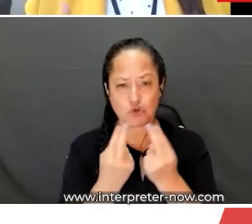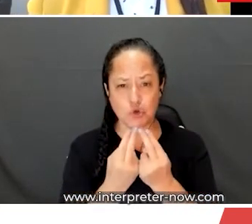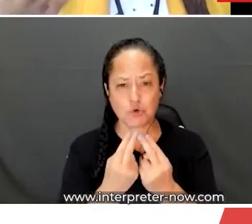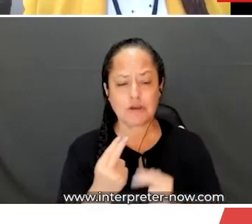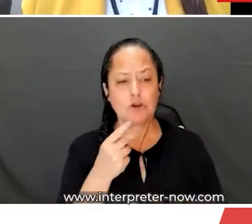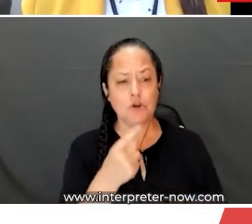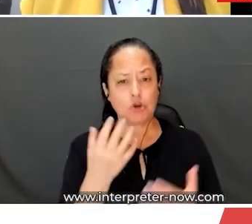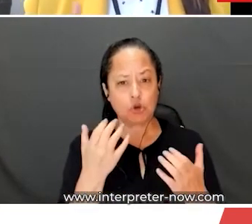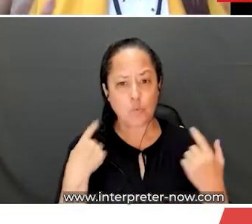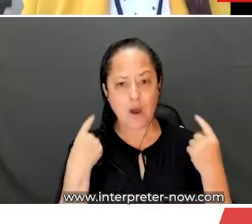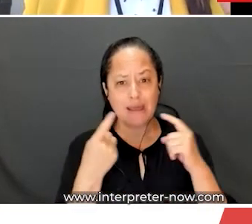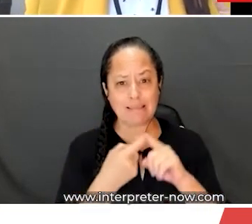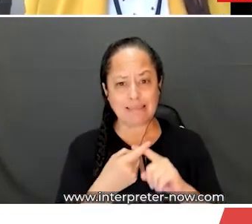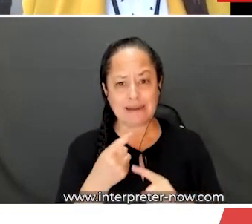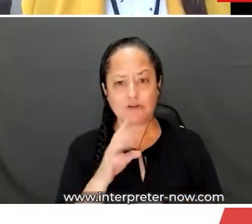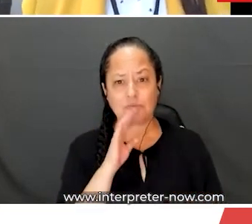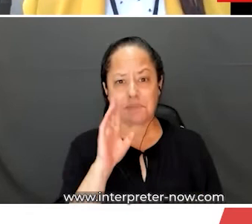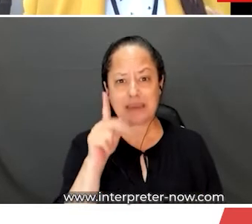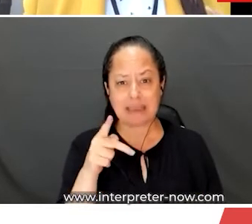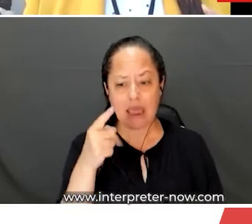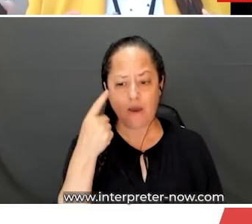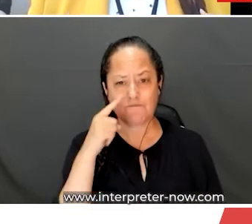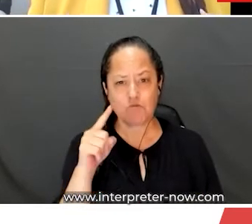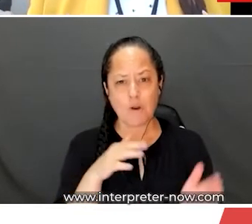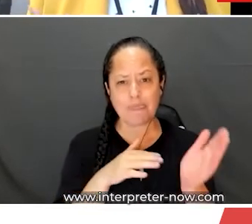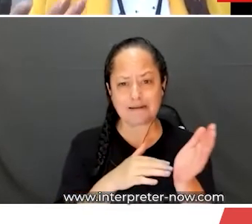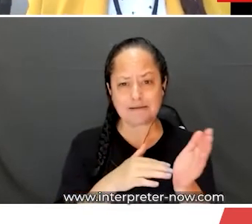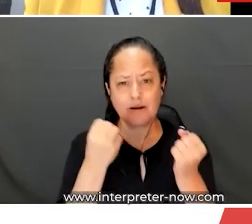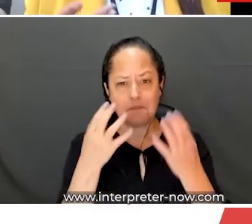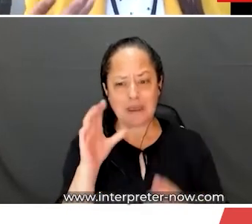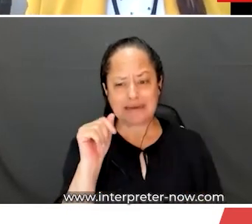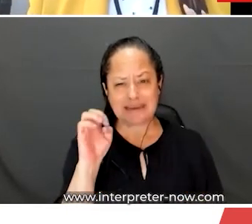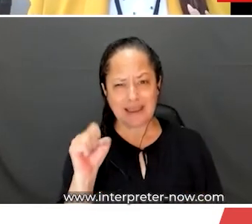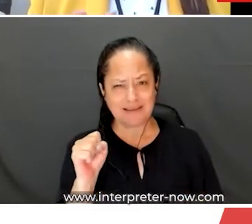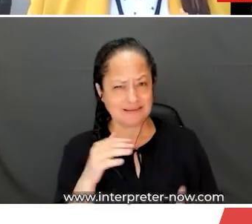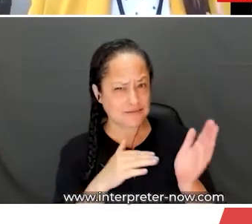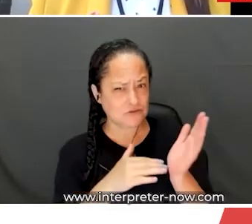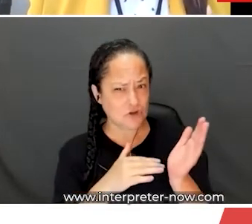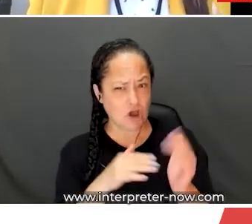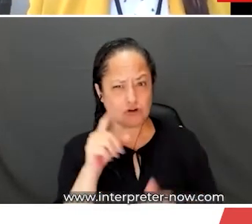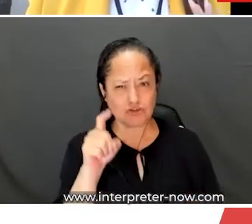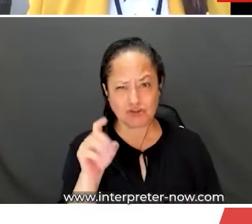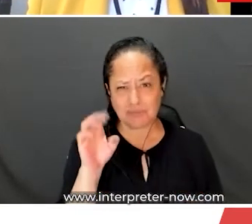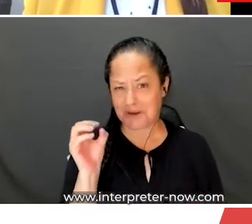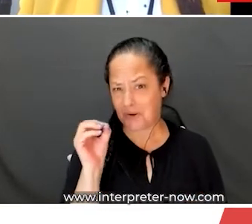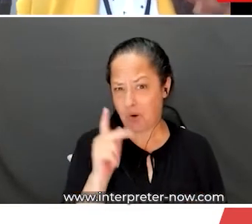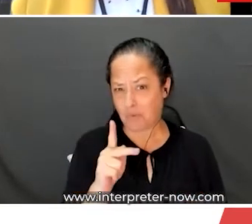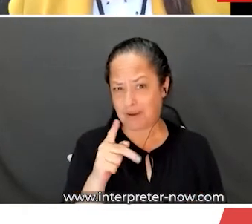so you want Latinos to speak out for these doctors, right? Who in many cases feel like doctors, shouldn't they be okay? Aren't